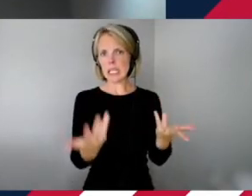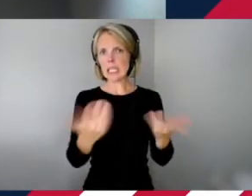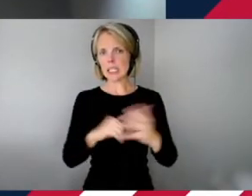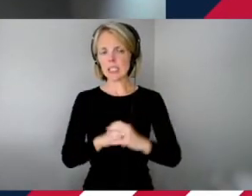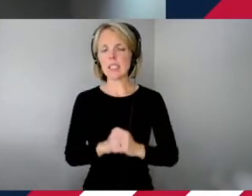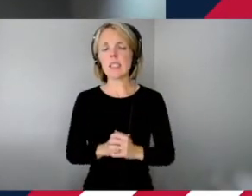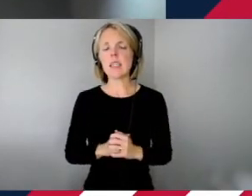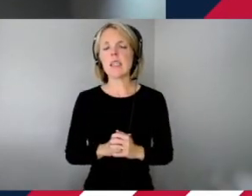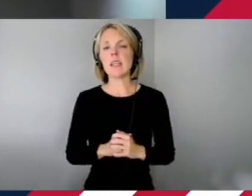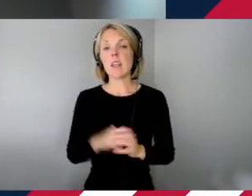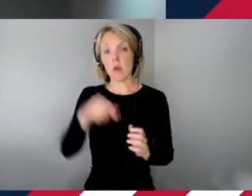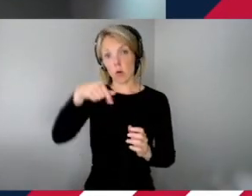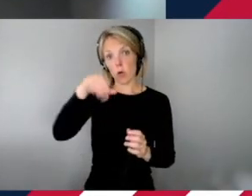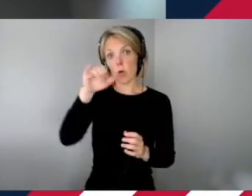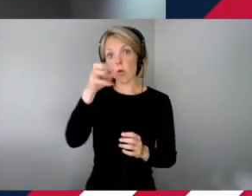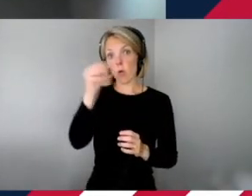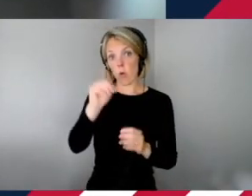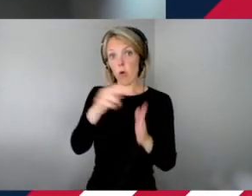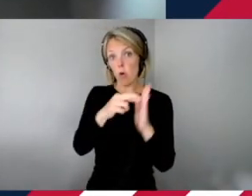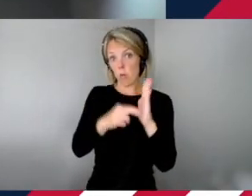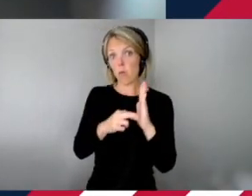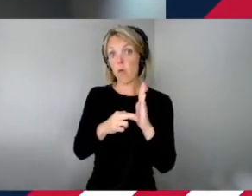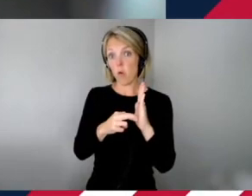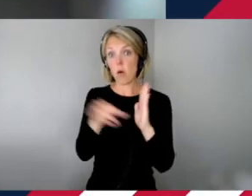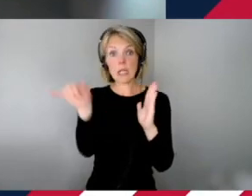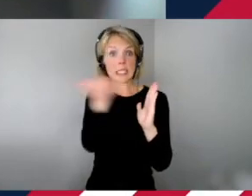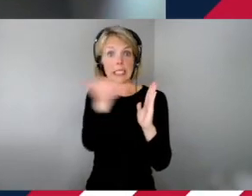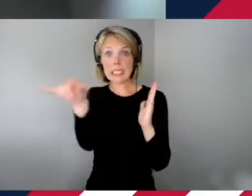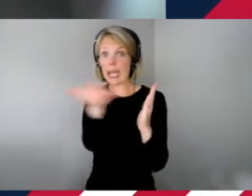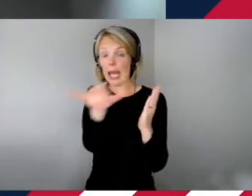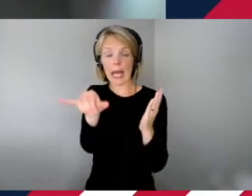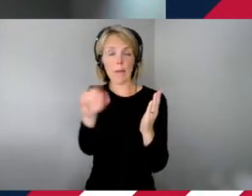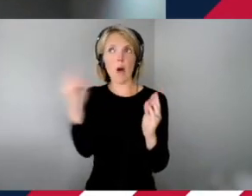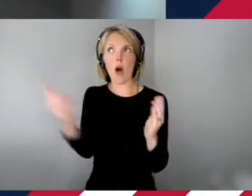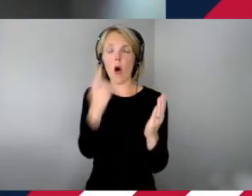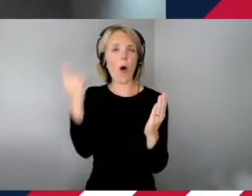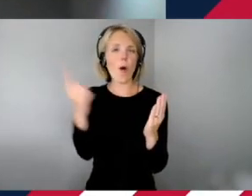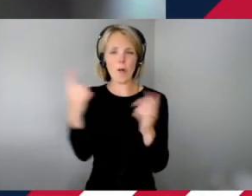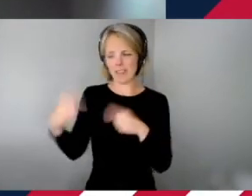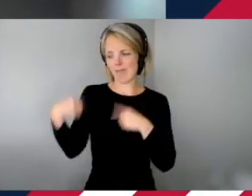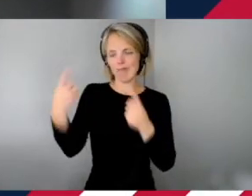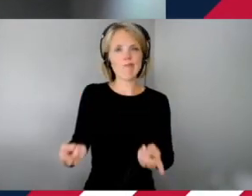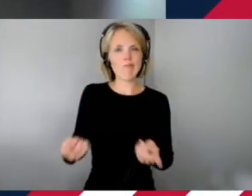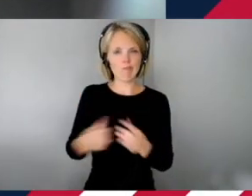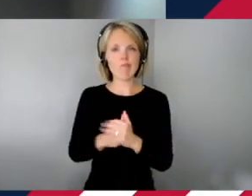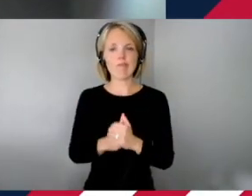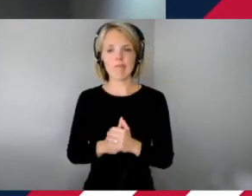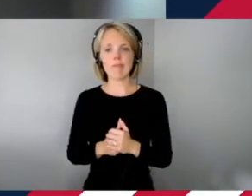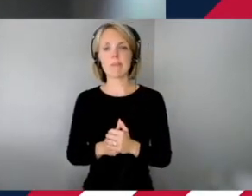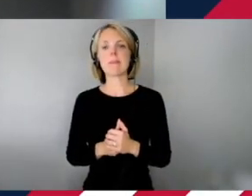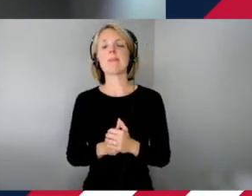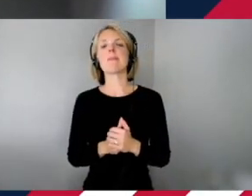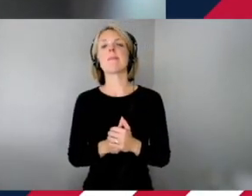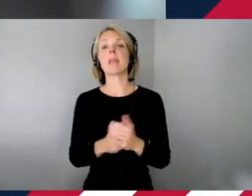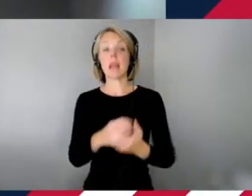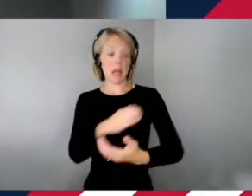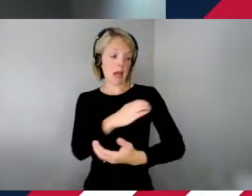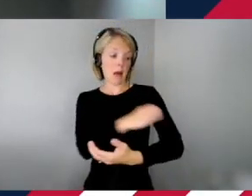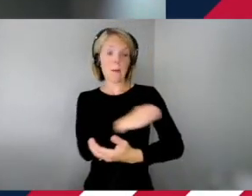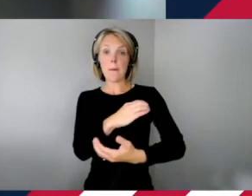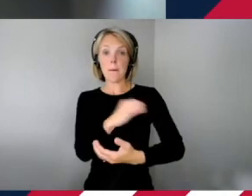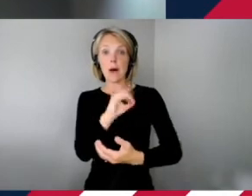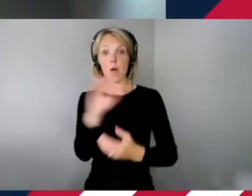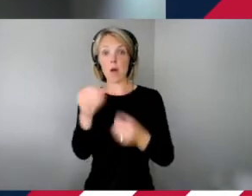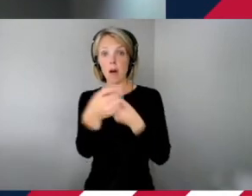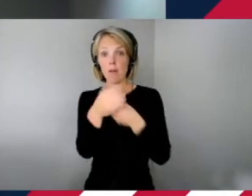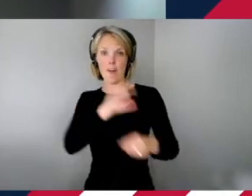The quorum rule is the same as it has always been. The powers of the